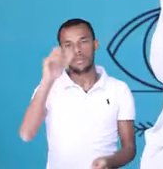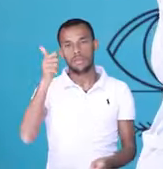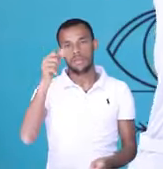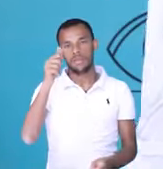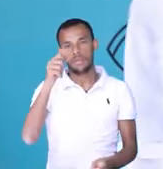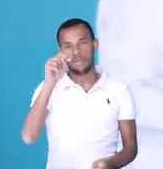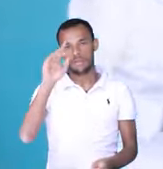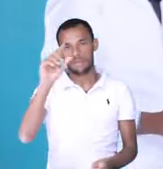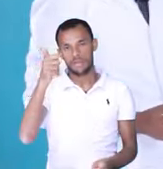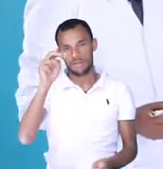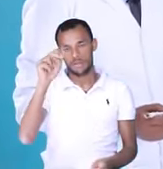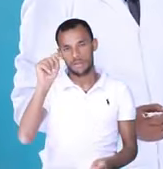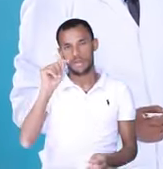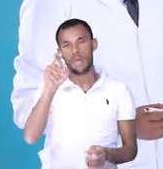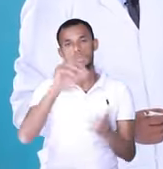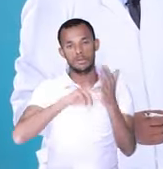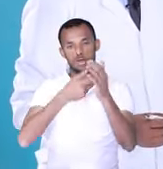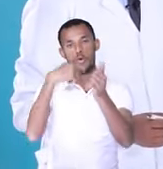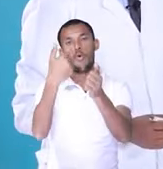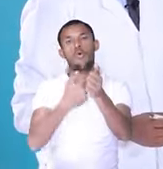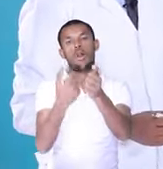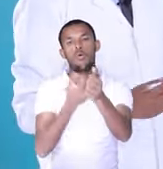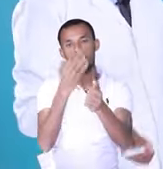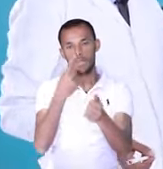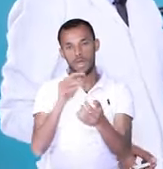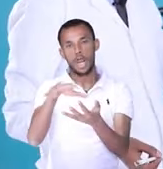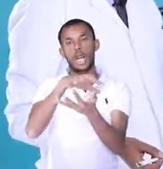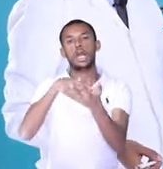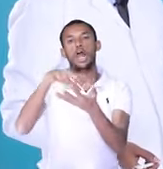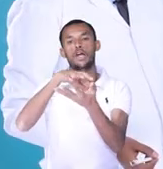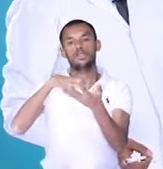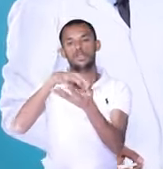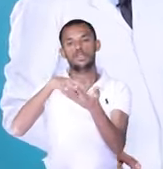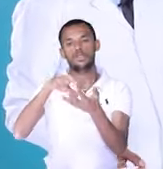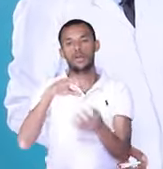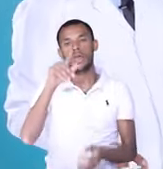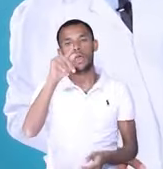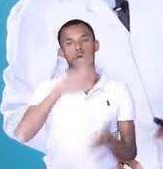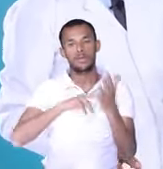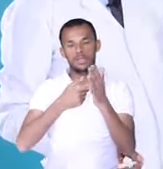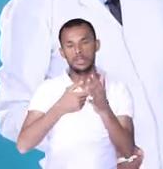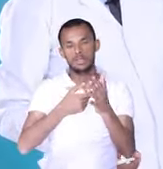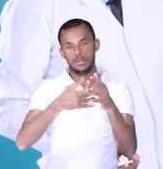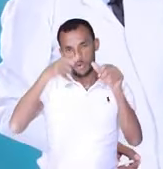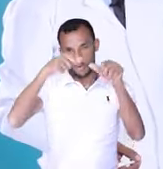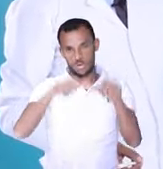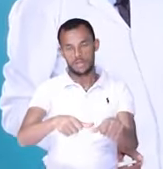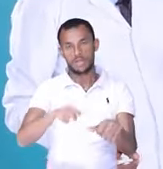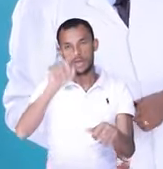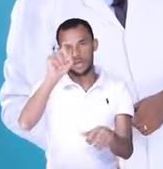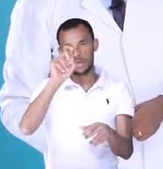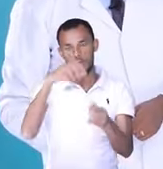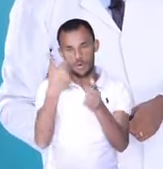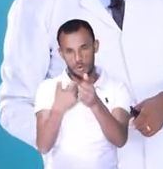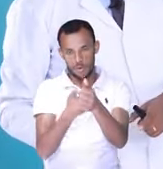point, X. X is the order of the reaction. The order of the reaction. K, the rate constant. X,